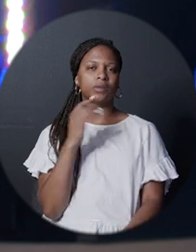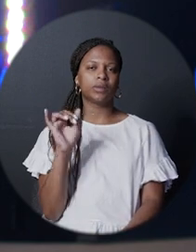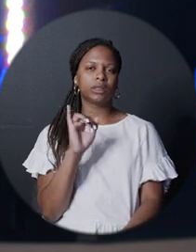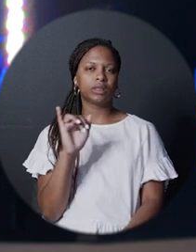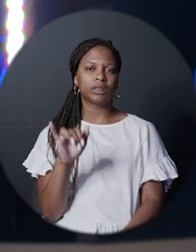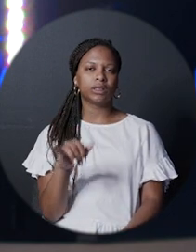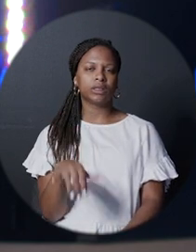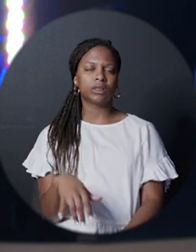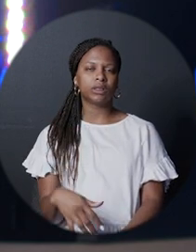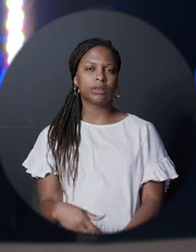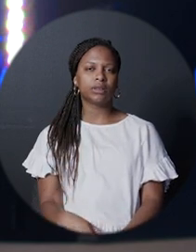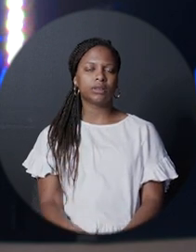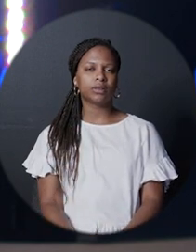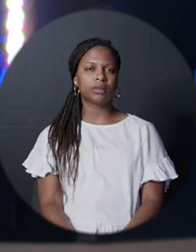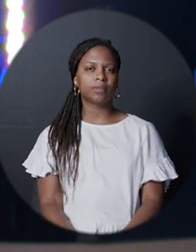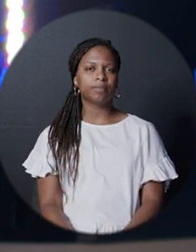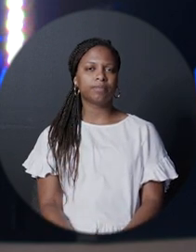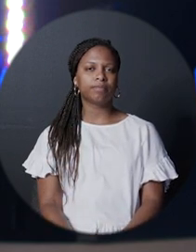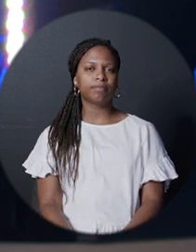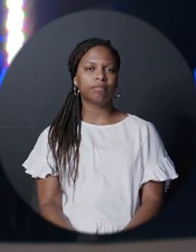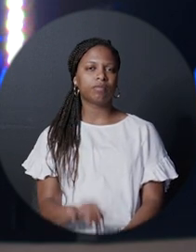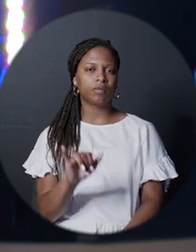And I saw people say stuff like,